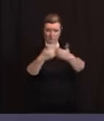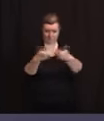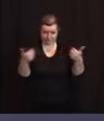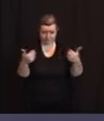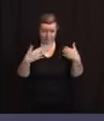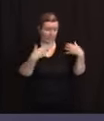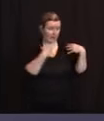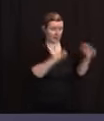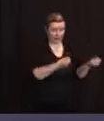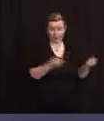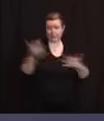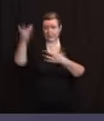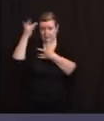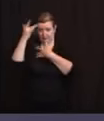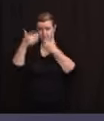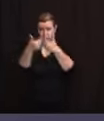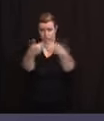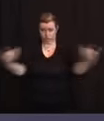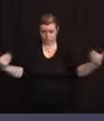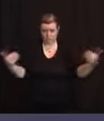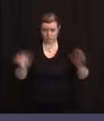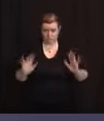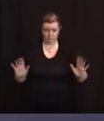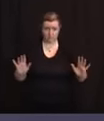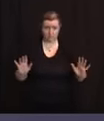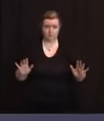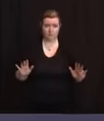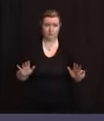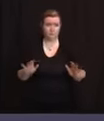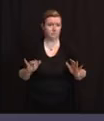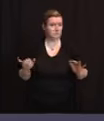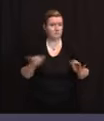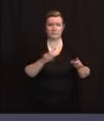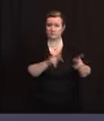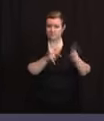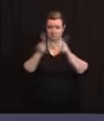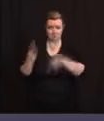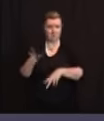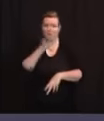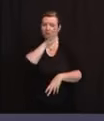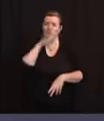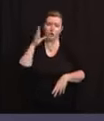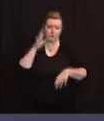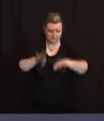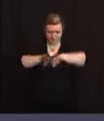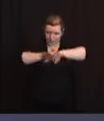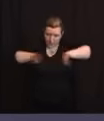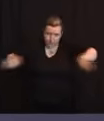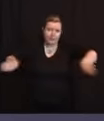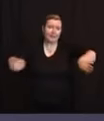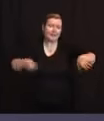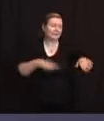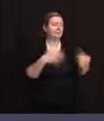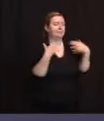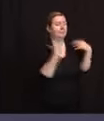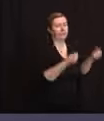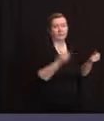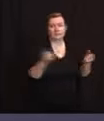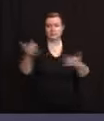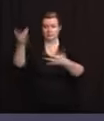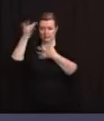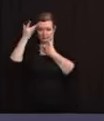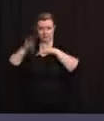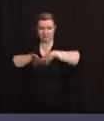on their health characteristics is also a part of the answer here as well. So thank you for that. Sir, do you have any? You good? Ma'am?